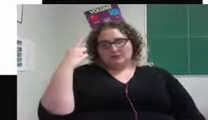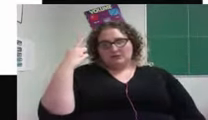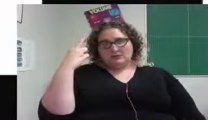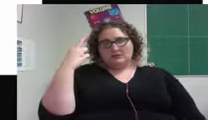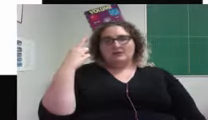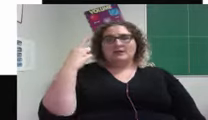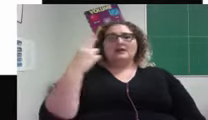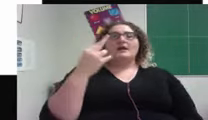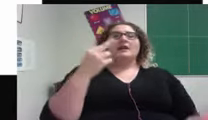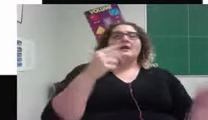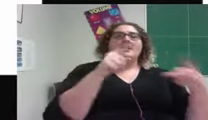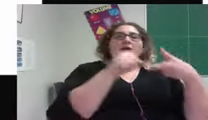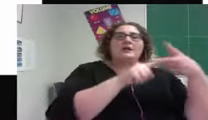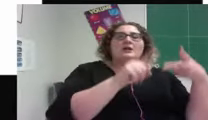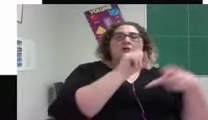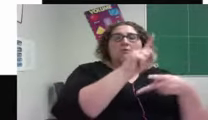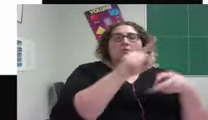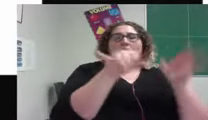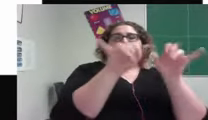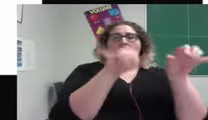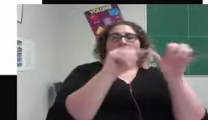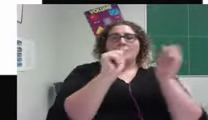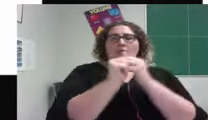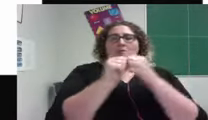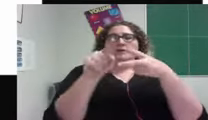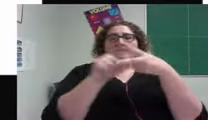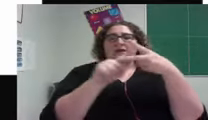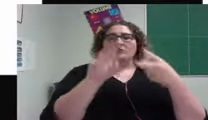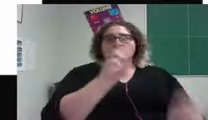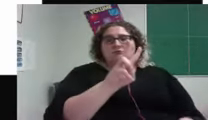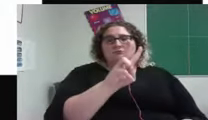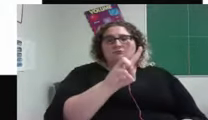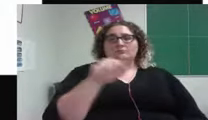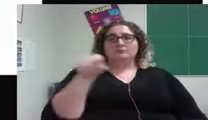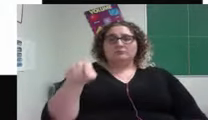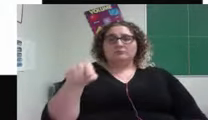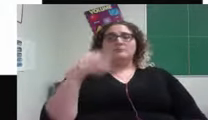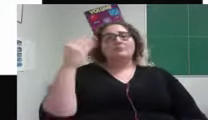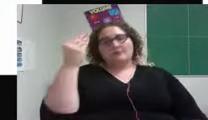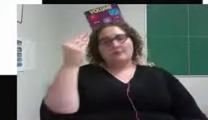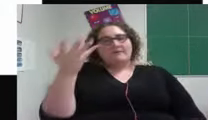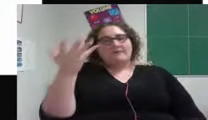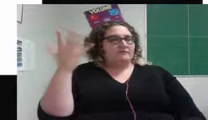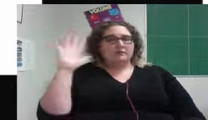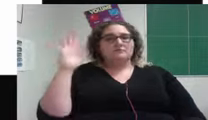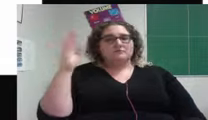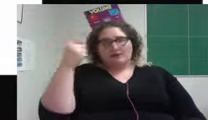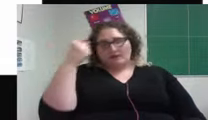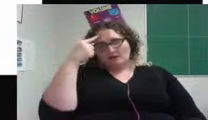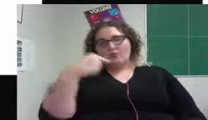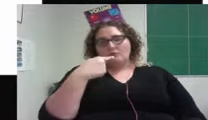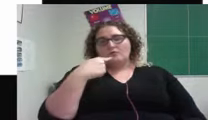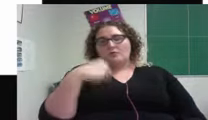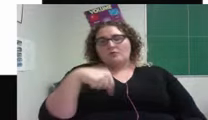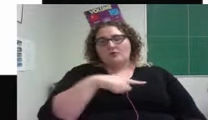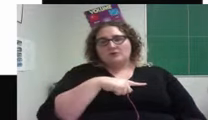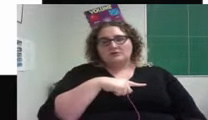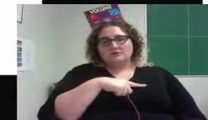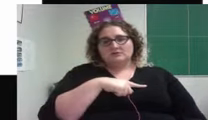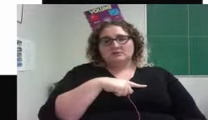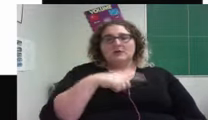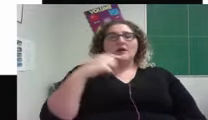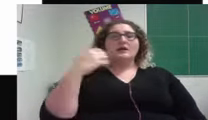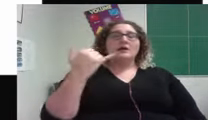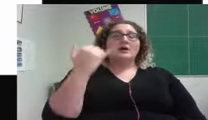That was given. Now, if I look at this, if I know 1 is congruent to angle